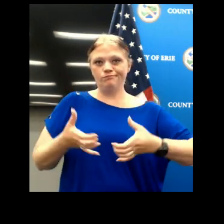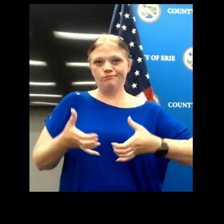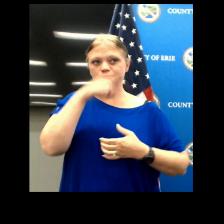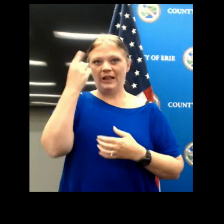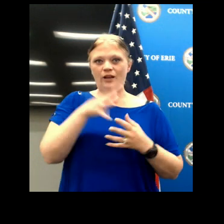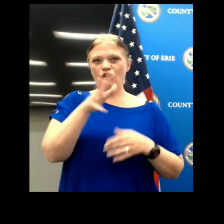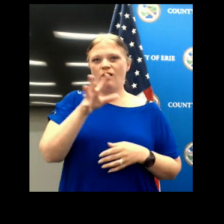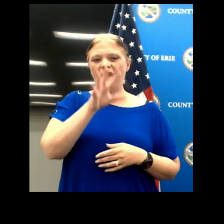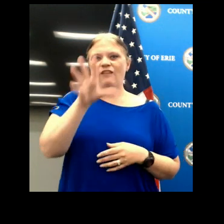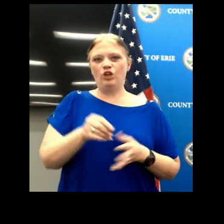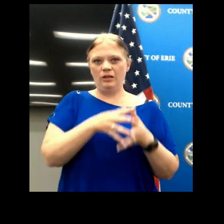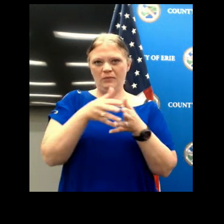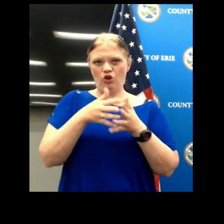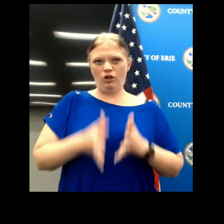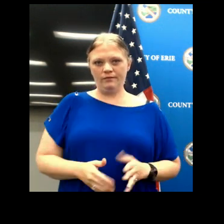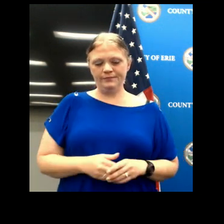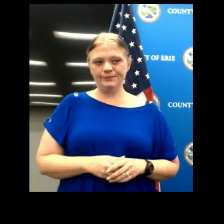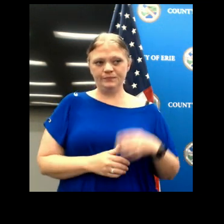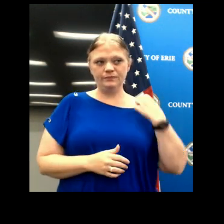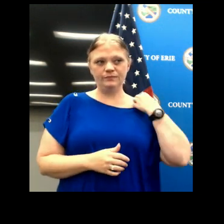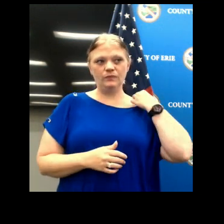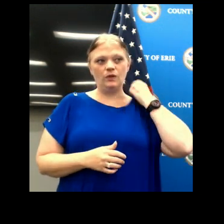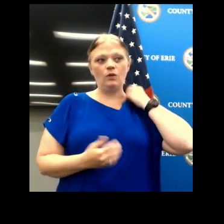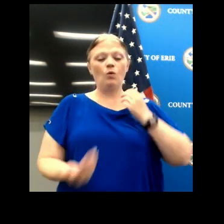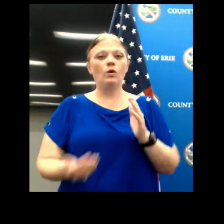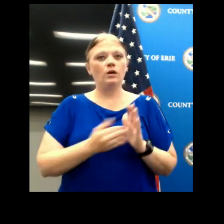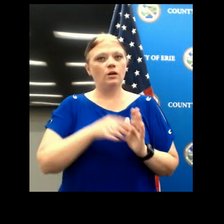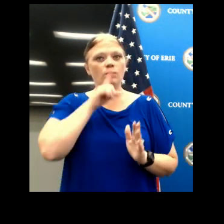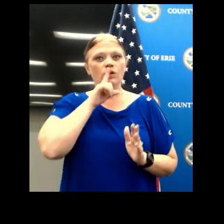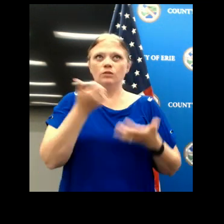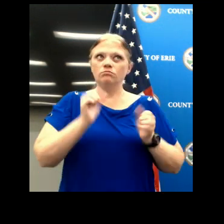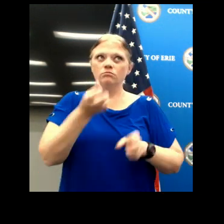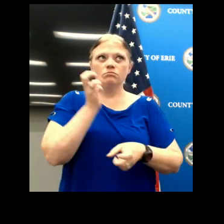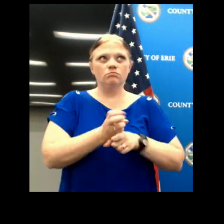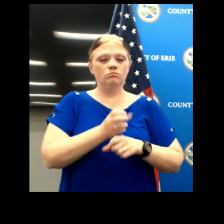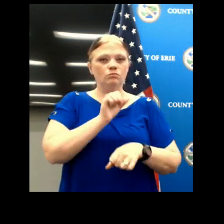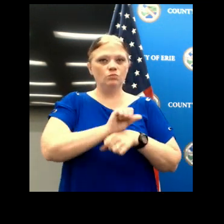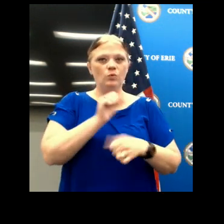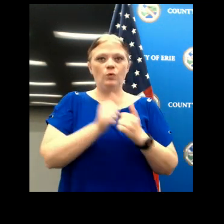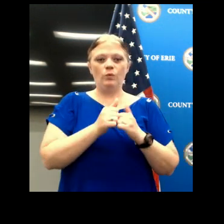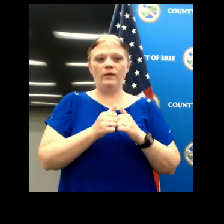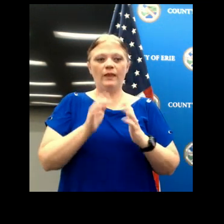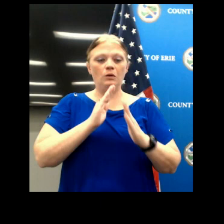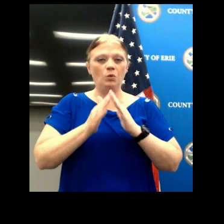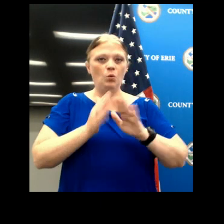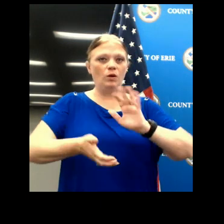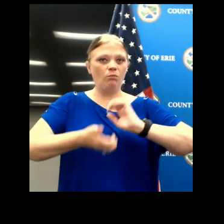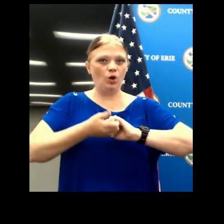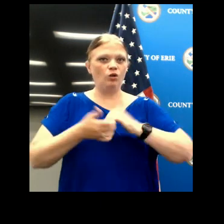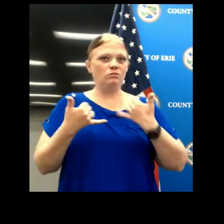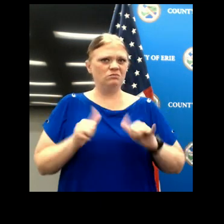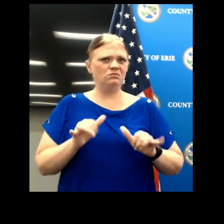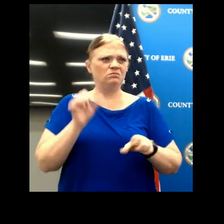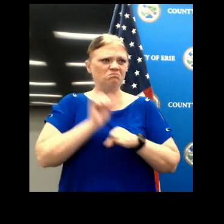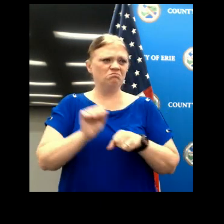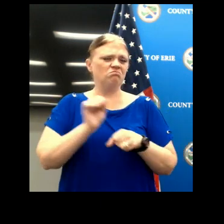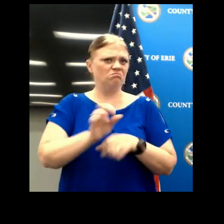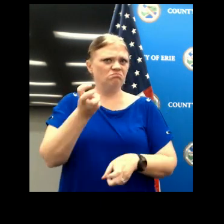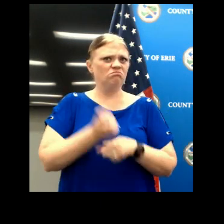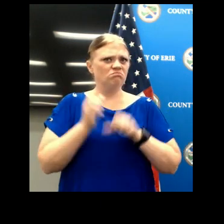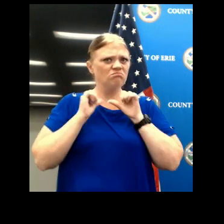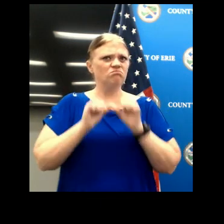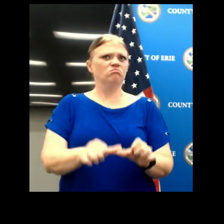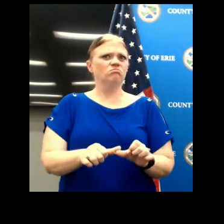or African American. So again, we've really tried hard working with our community partners, and we still continue to work hard to make sure